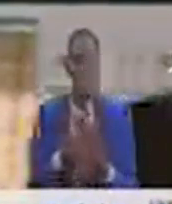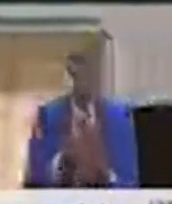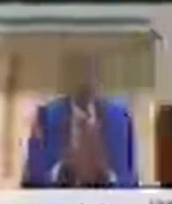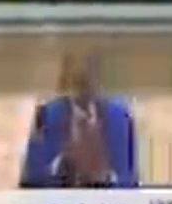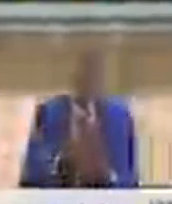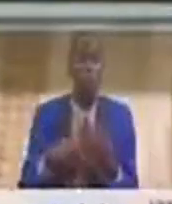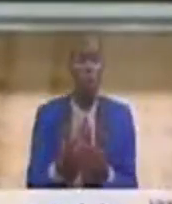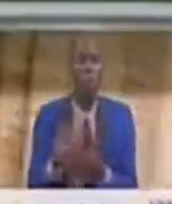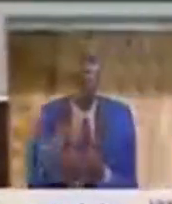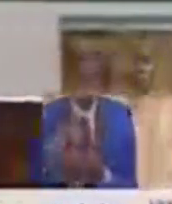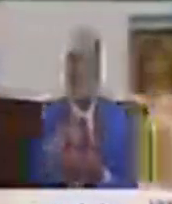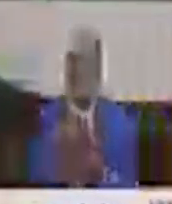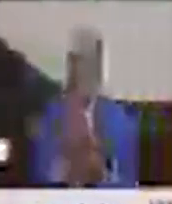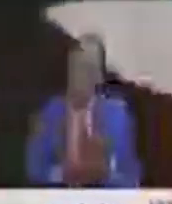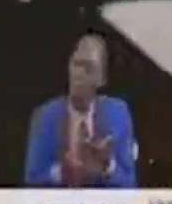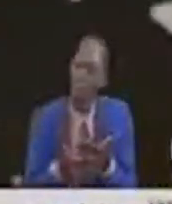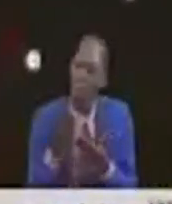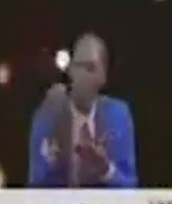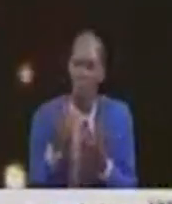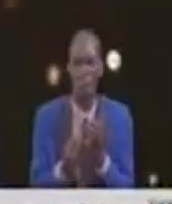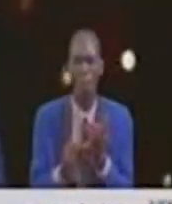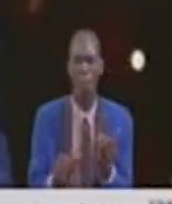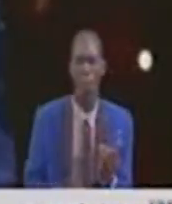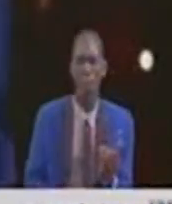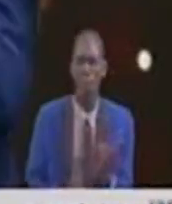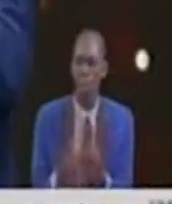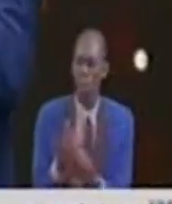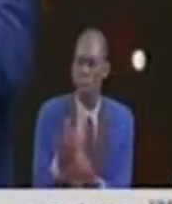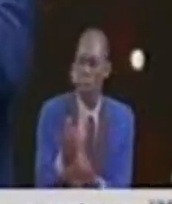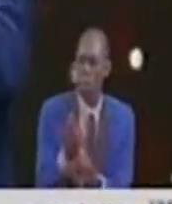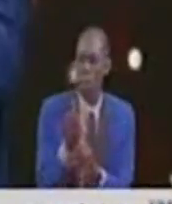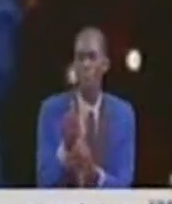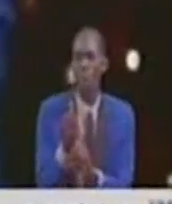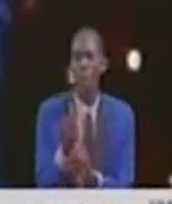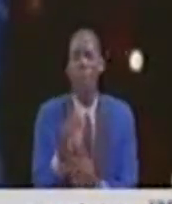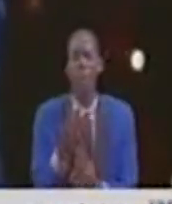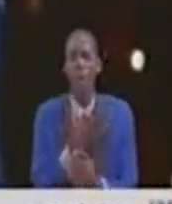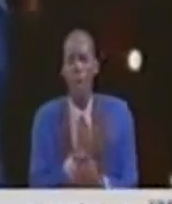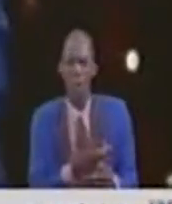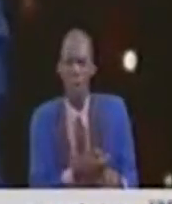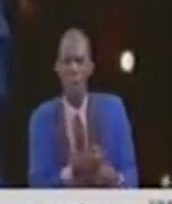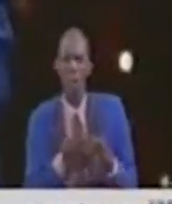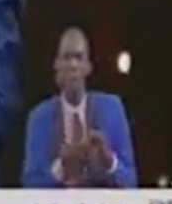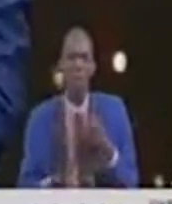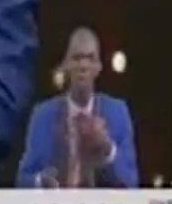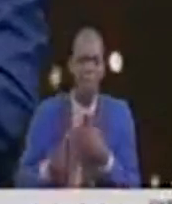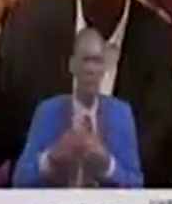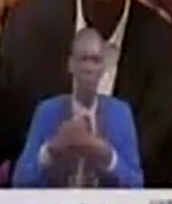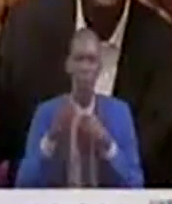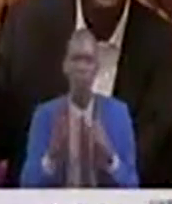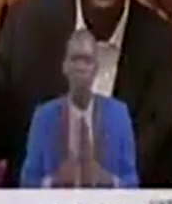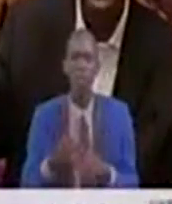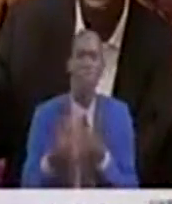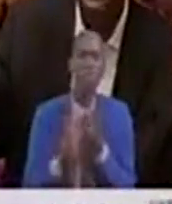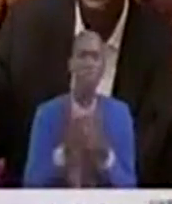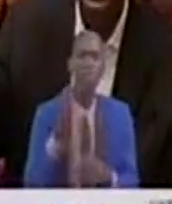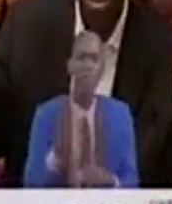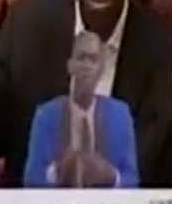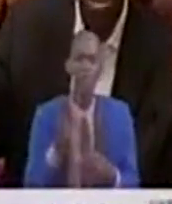the verge of backsliding, hold them and pull them back in Jesus'